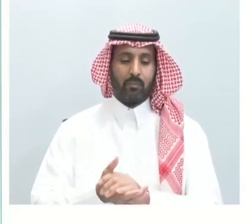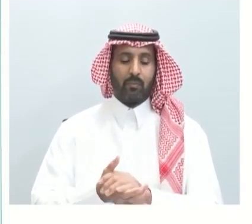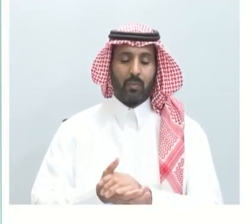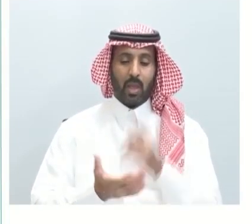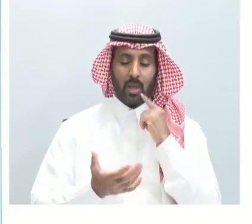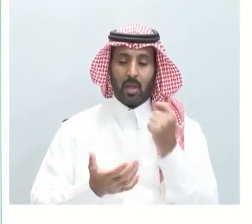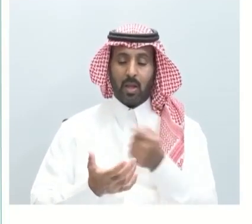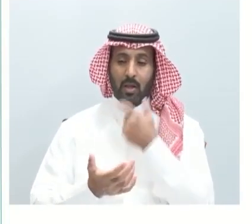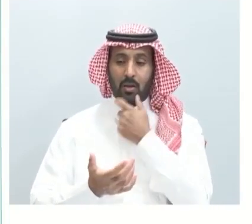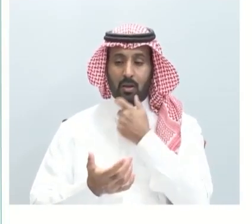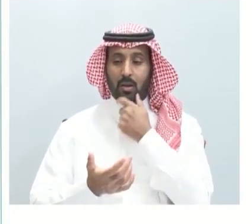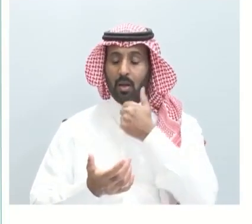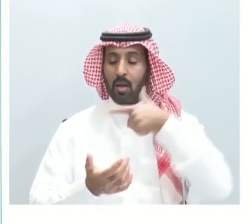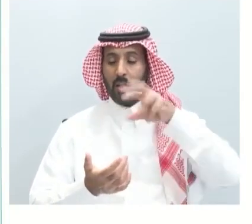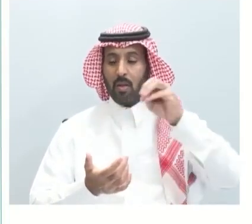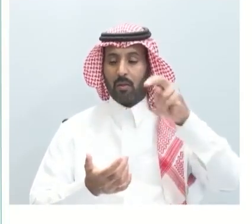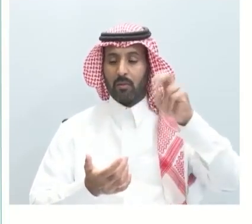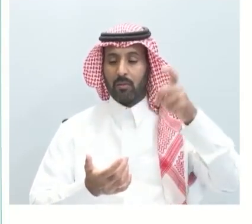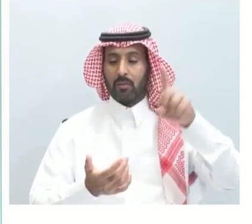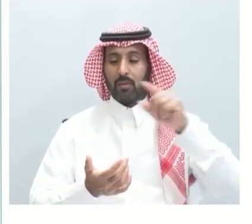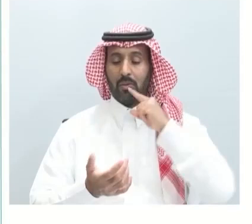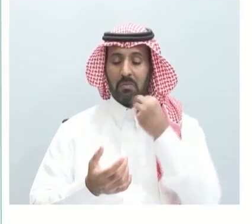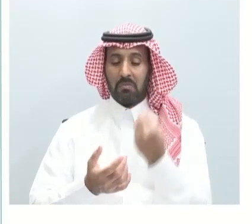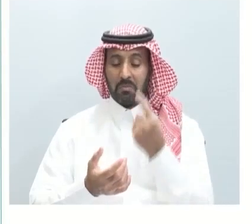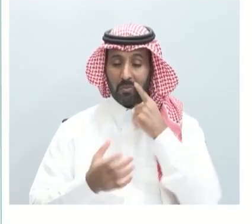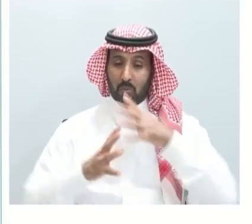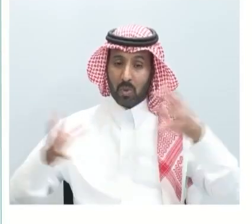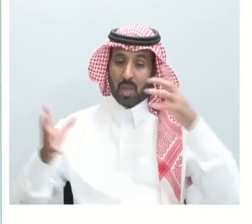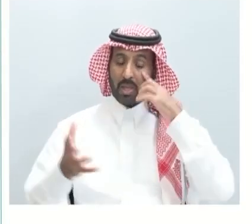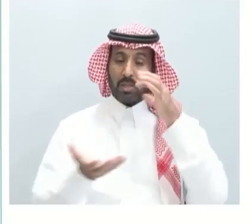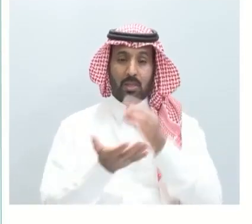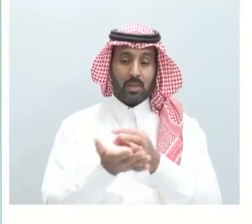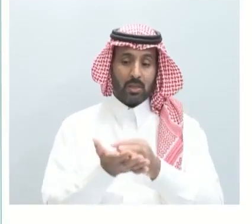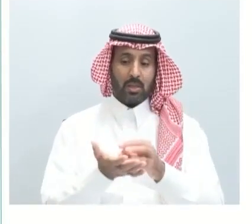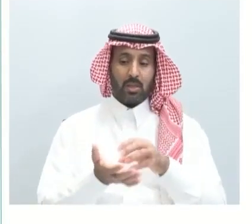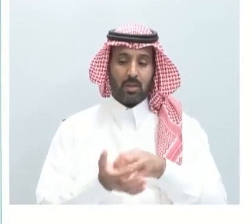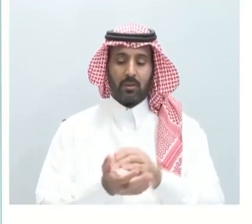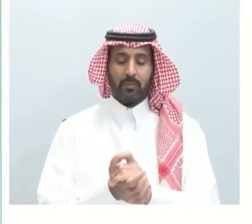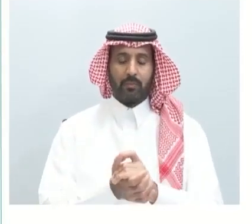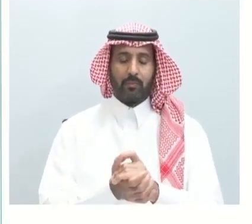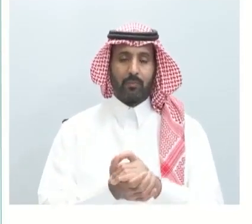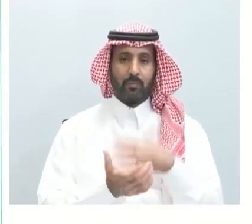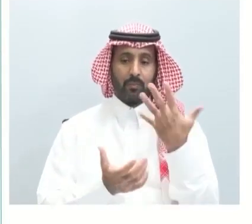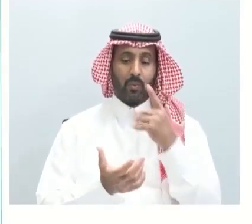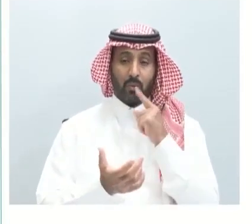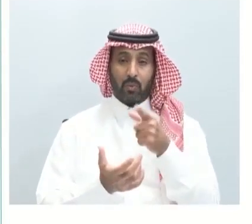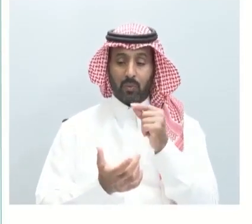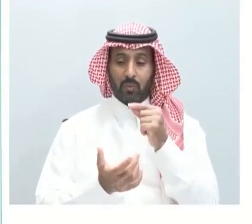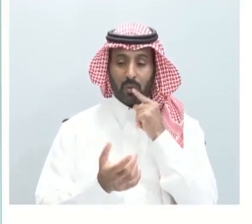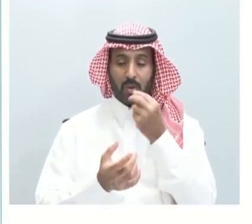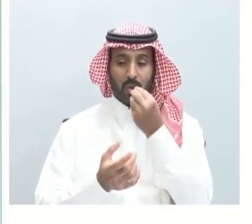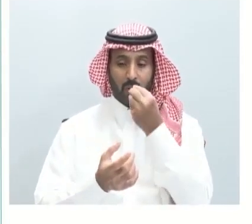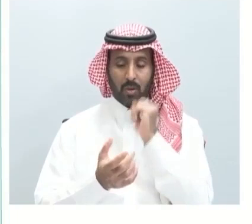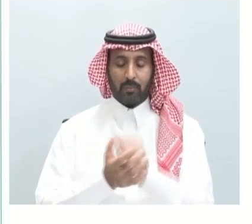I've written, London is a beautiful big city. A beautiful big city. Number five, your favorite food.